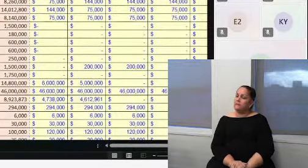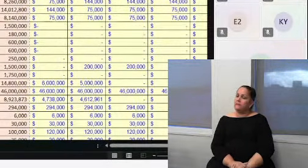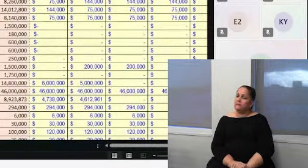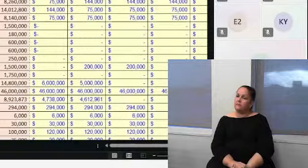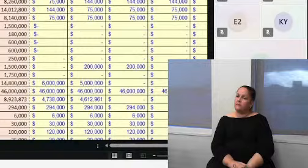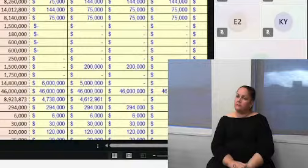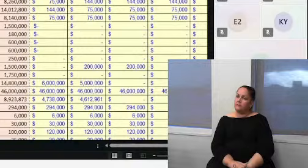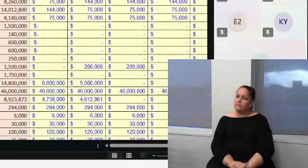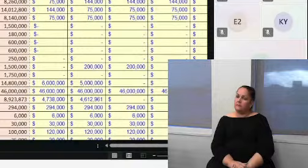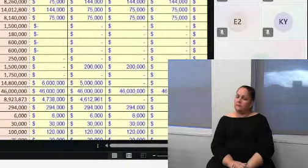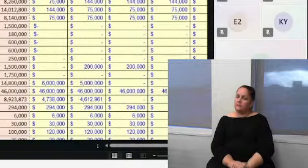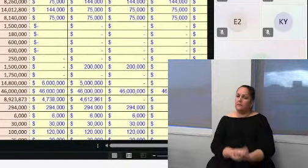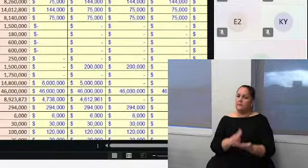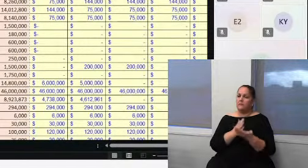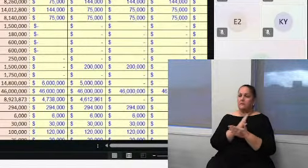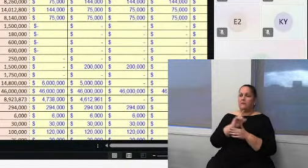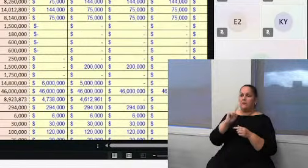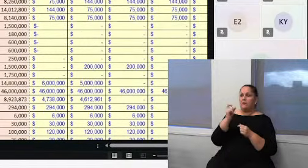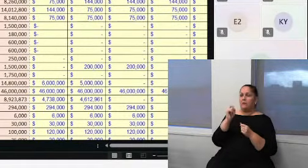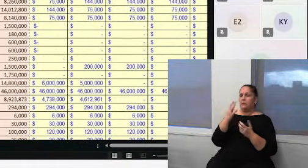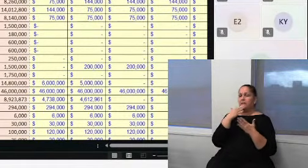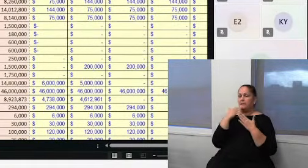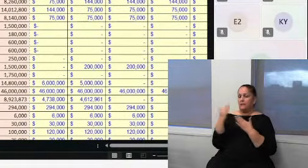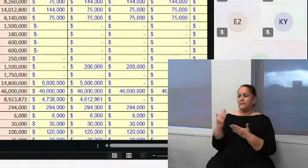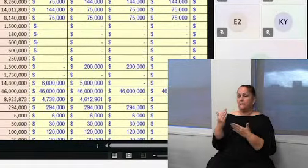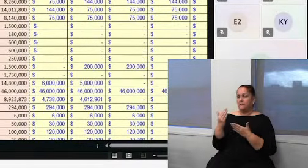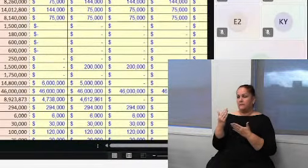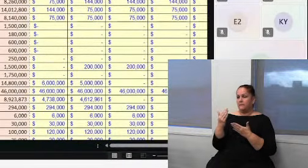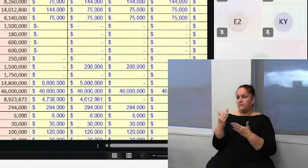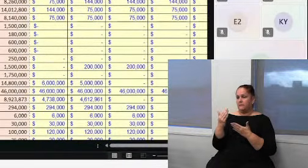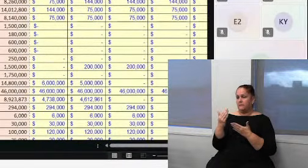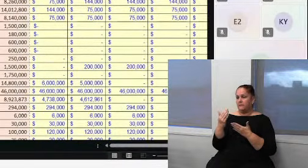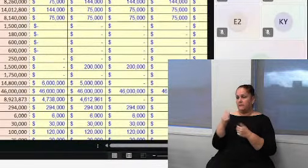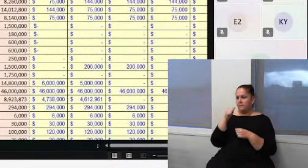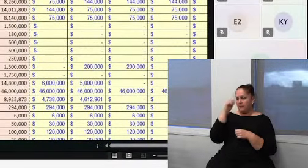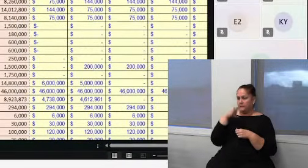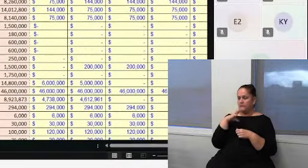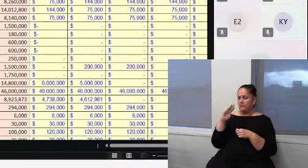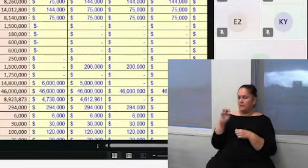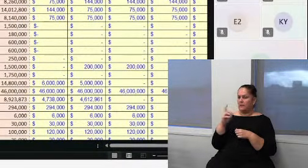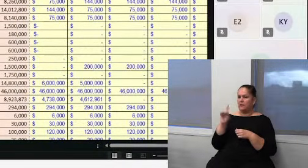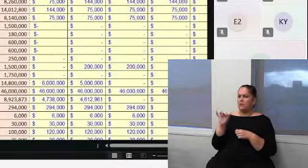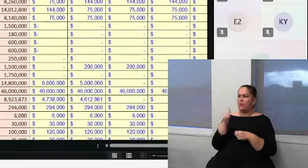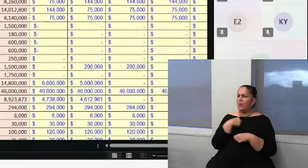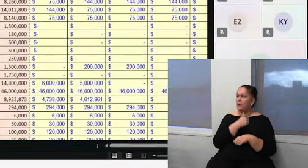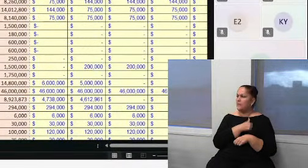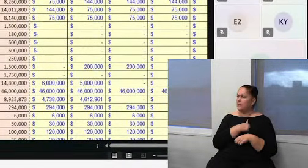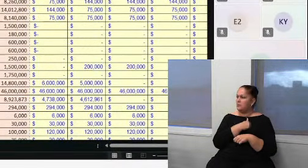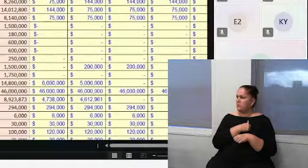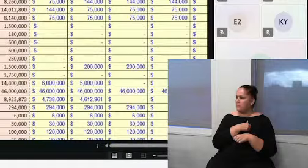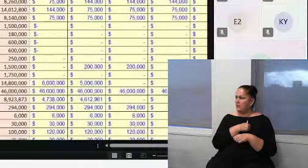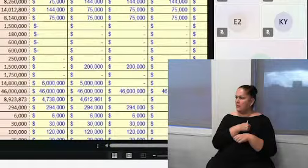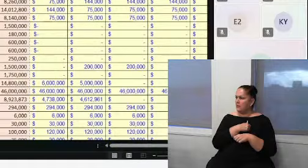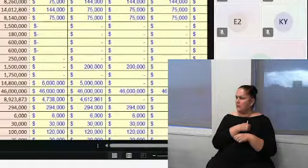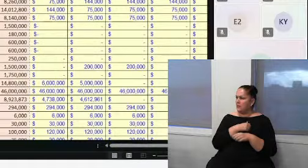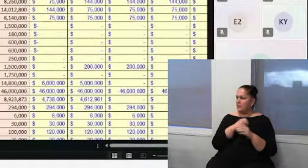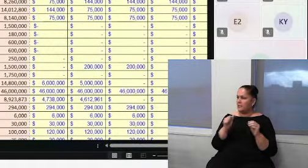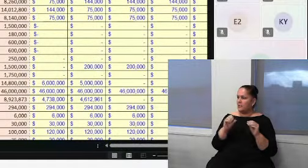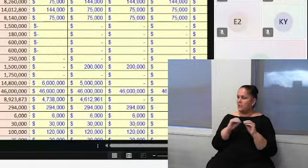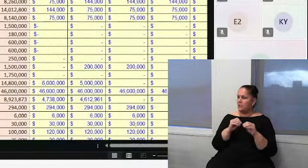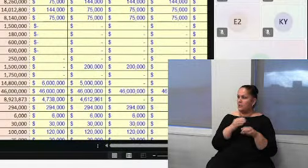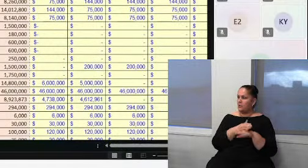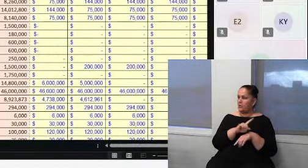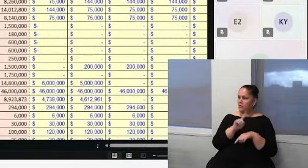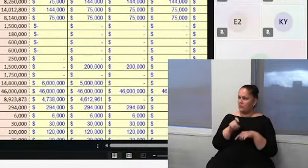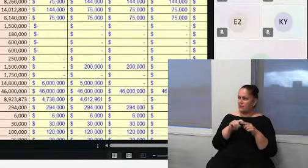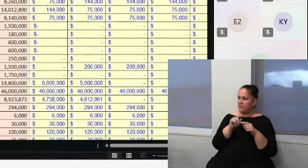Thank you, Mr. Schiffman. All right, well, first I want to thank Mr. Melendez, oh, I'm sorry. No, there's no cross,